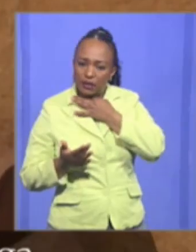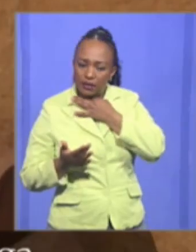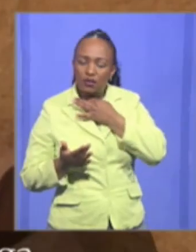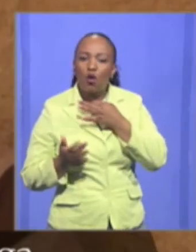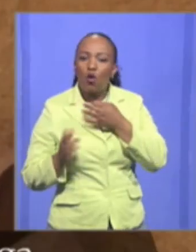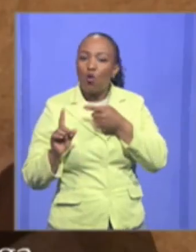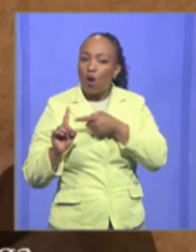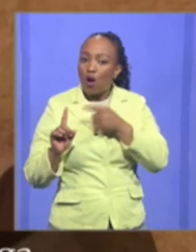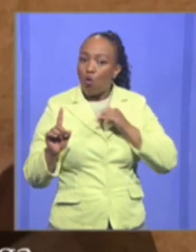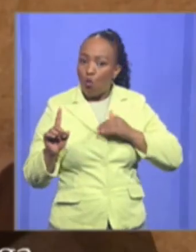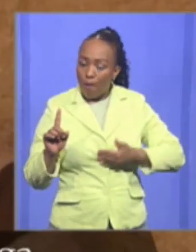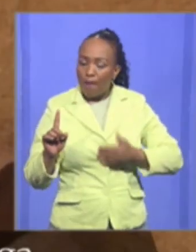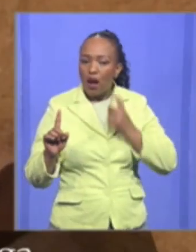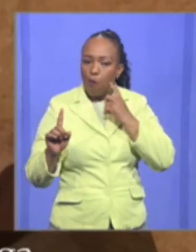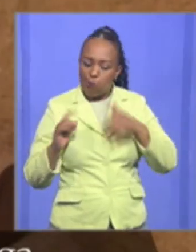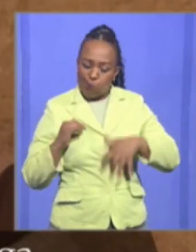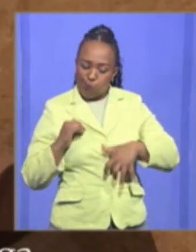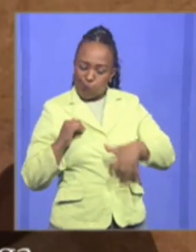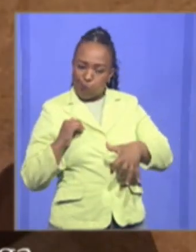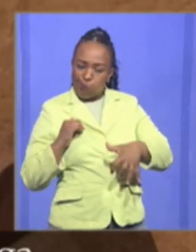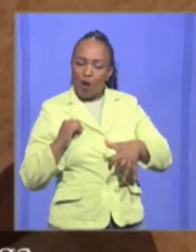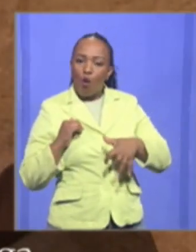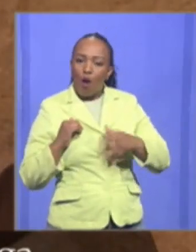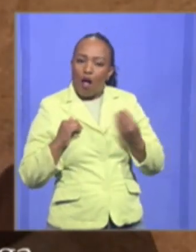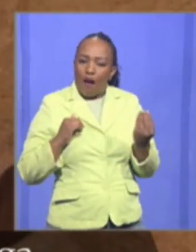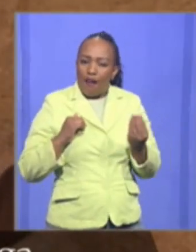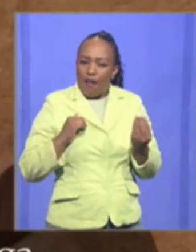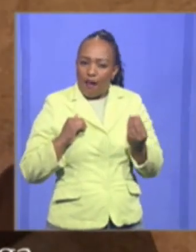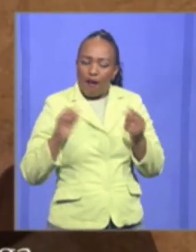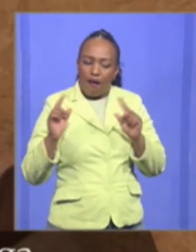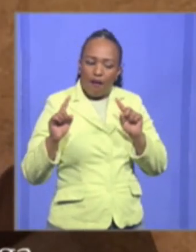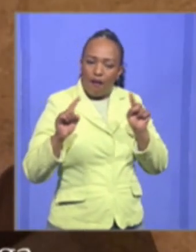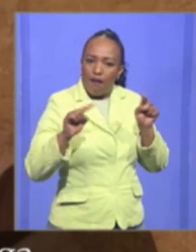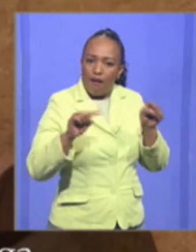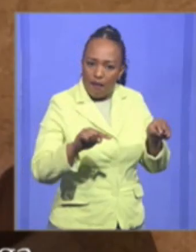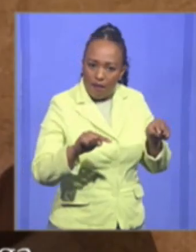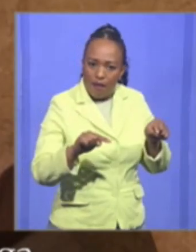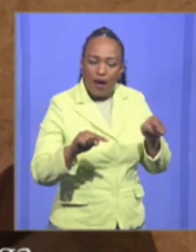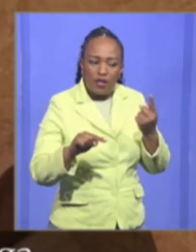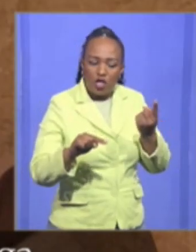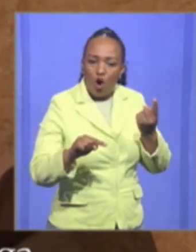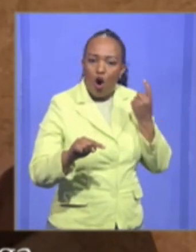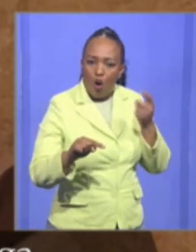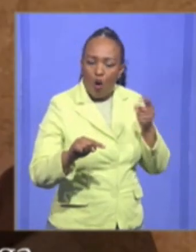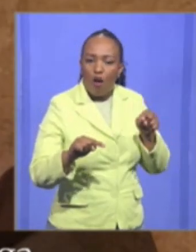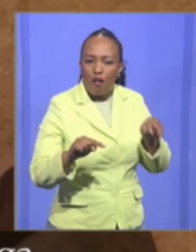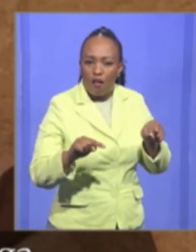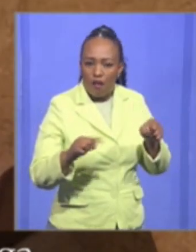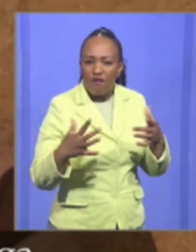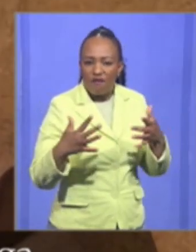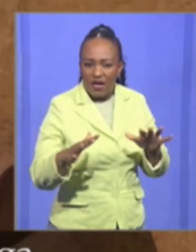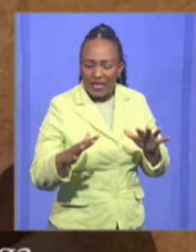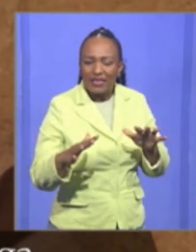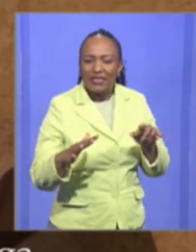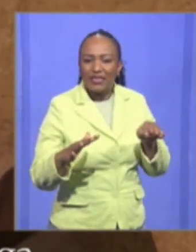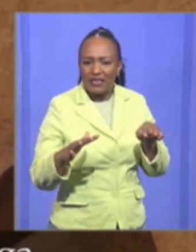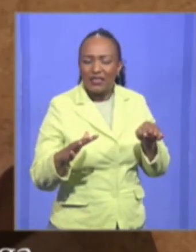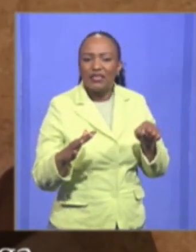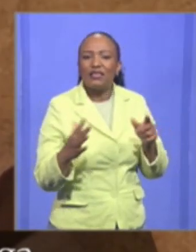pains. Around 8 p.m., a nurse from the hospital called me and asked if I know that my daughter gave birth through an